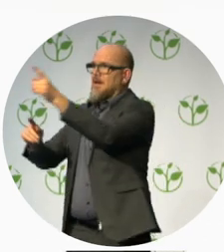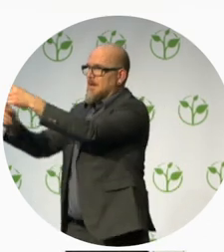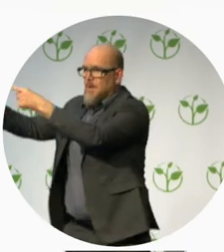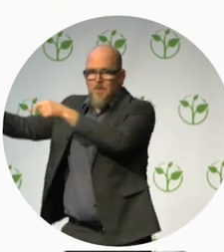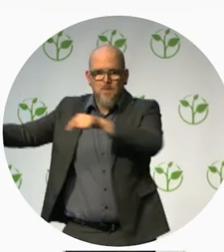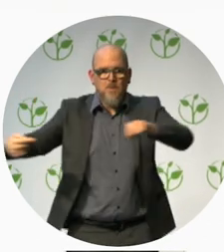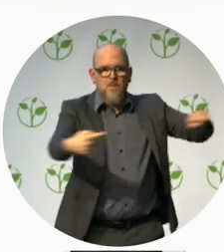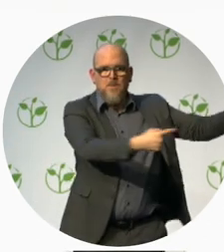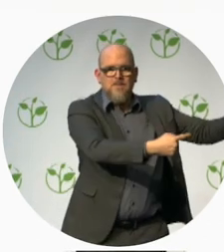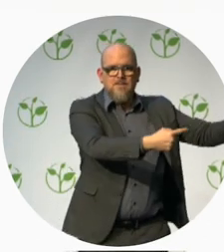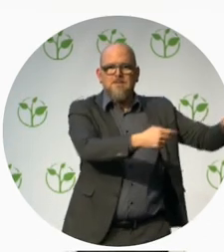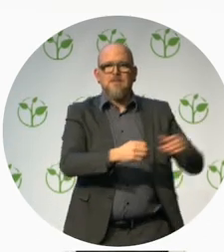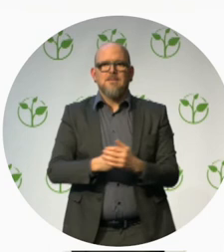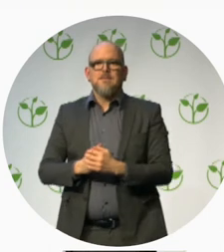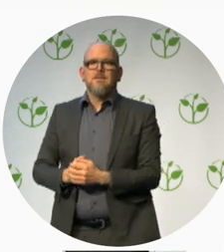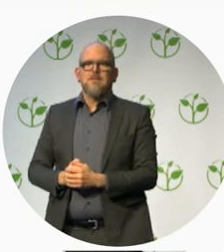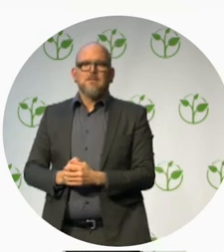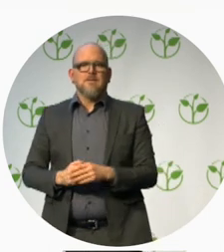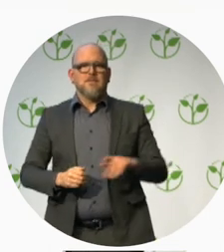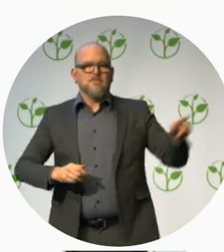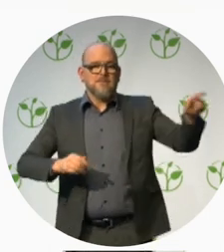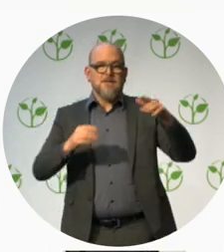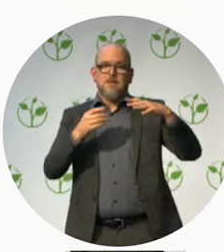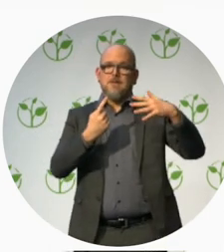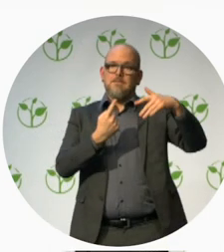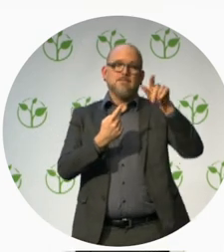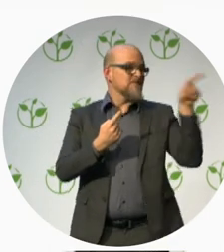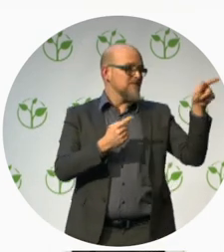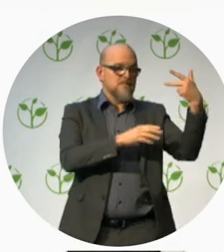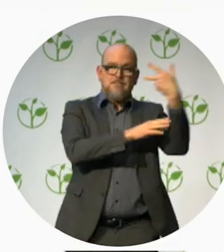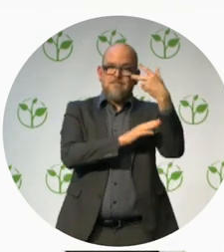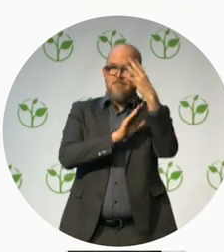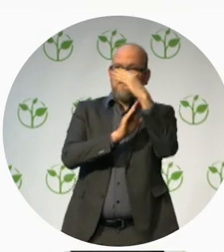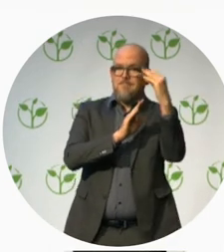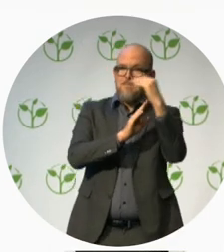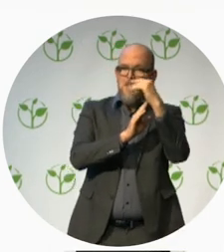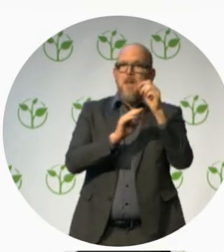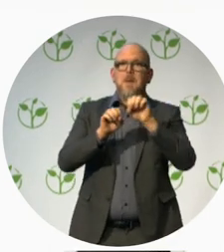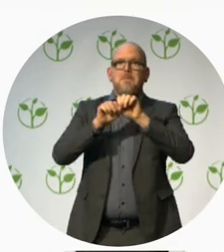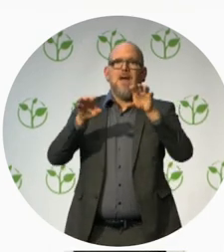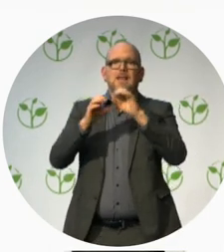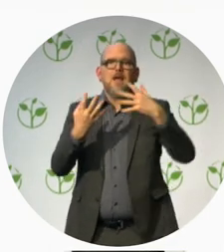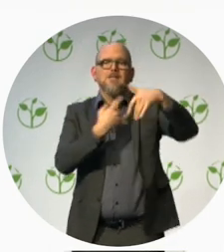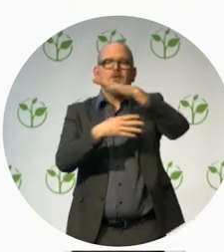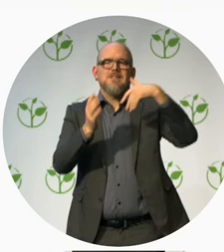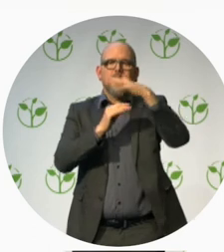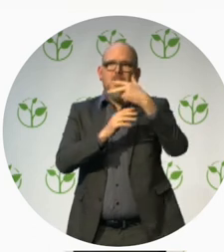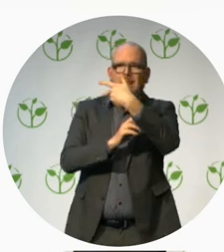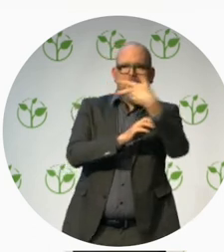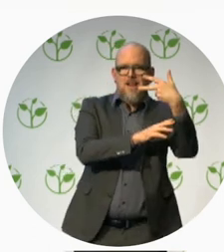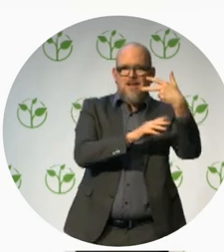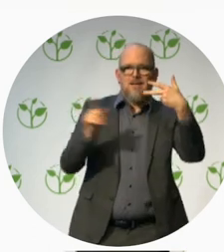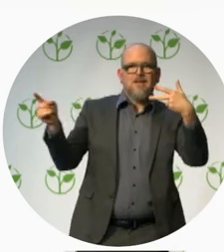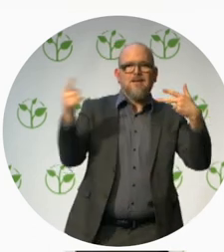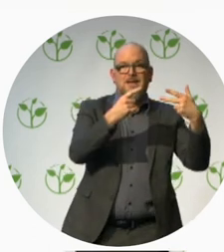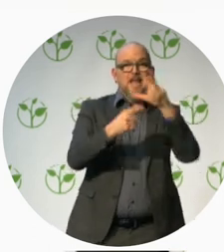social media video. Now, we did decide would we try and hold the applause for once we do all 30, but I think that's